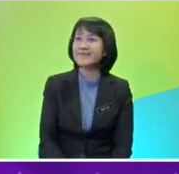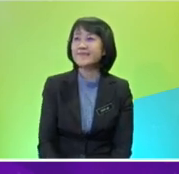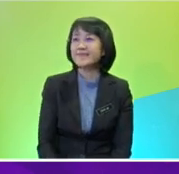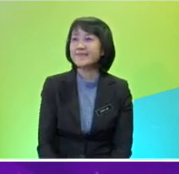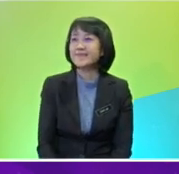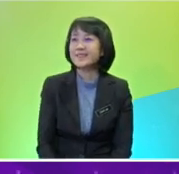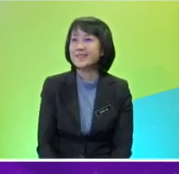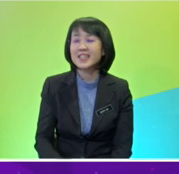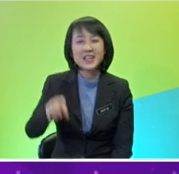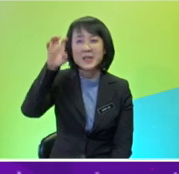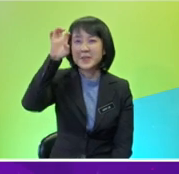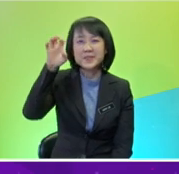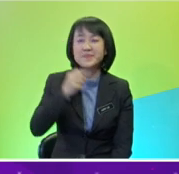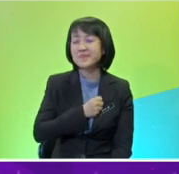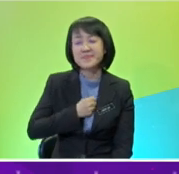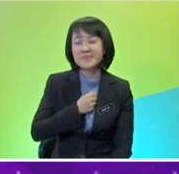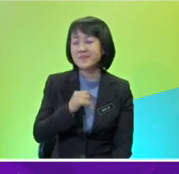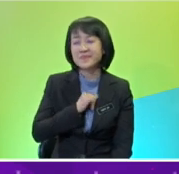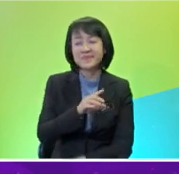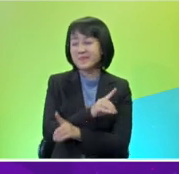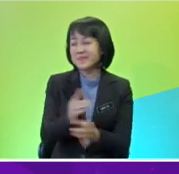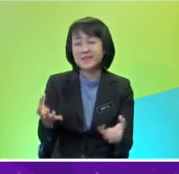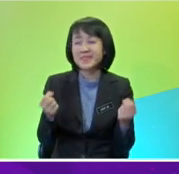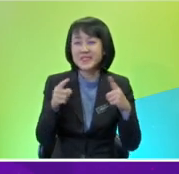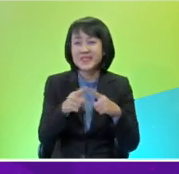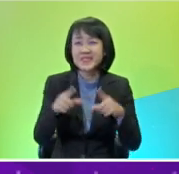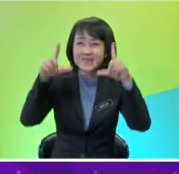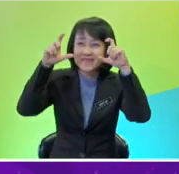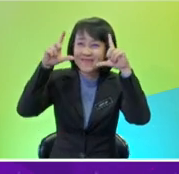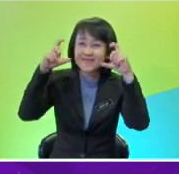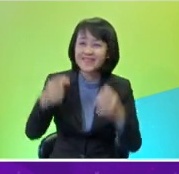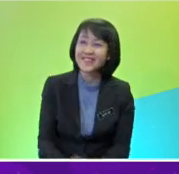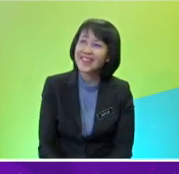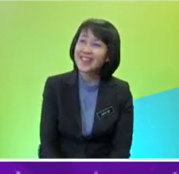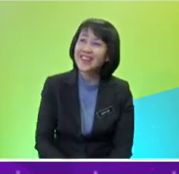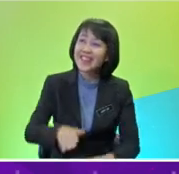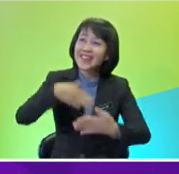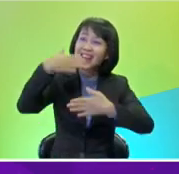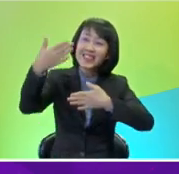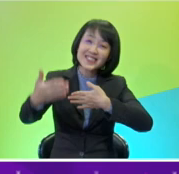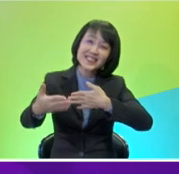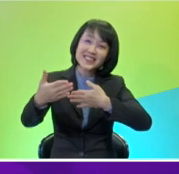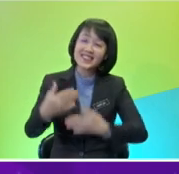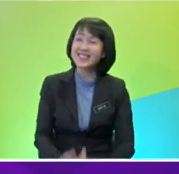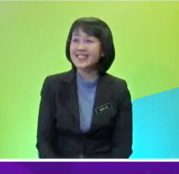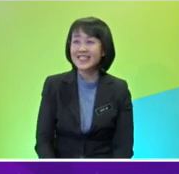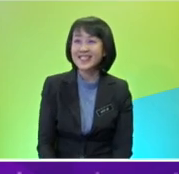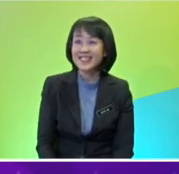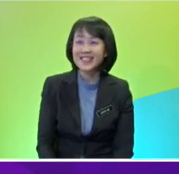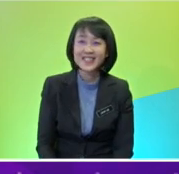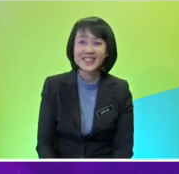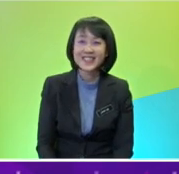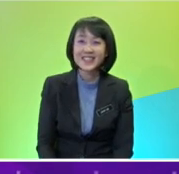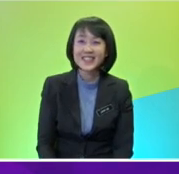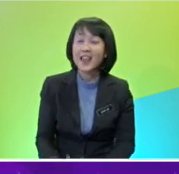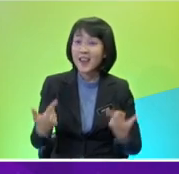Sorry, Emir doesn't want his picture to be captured. Okay, yeah. Next one. All right, another one.